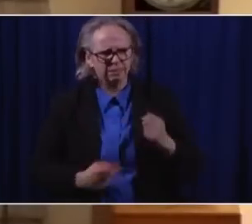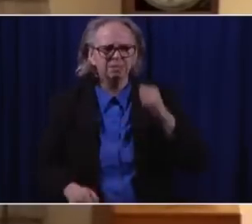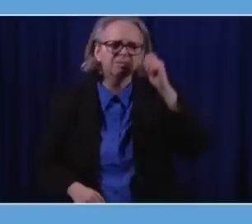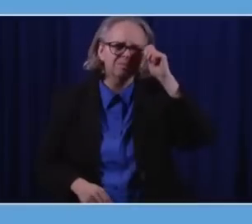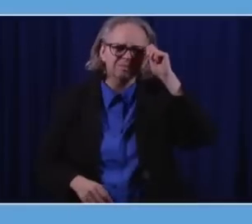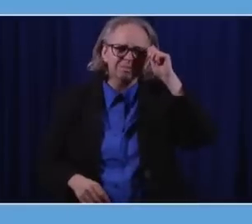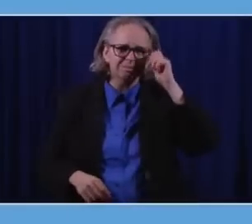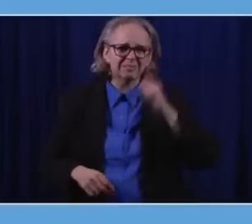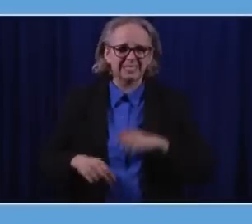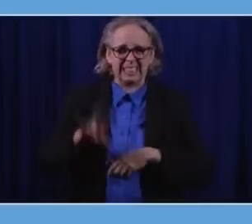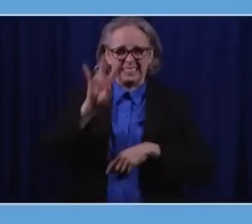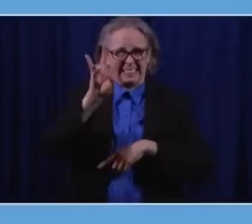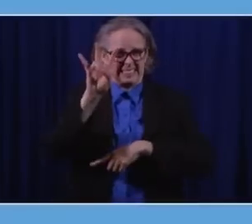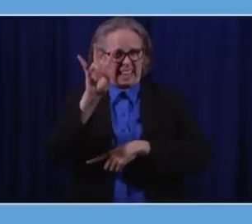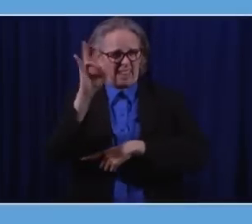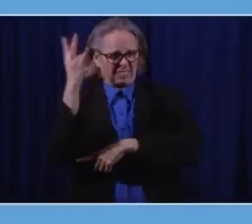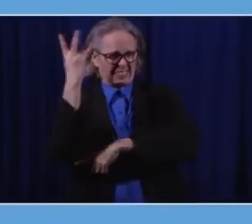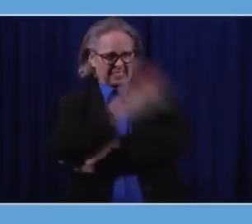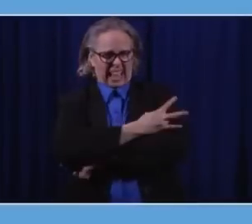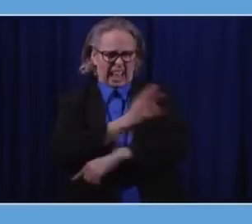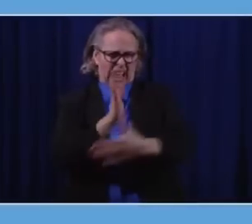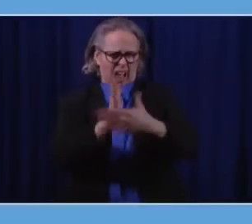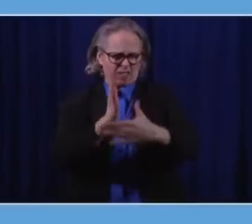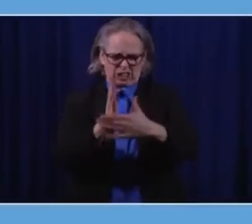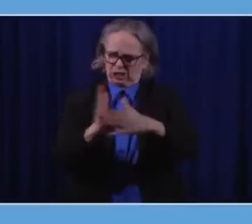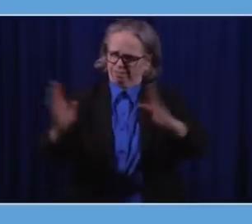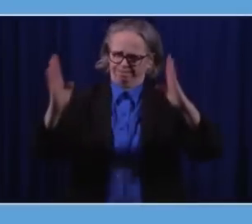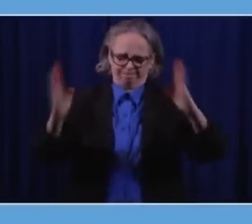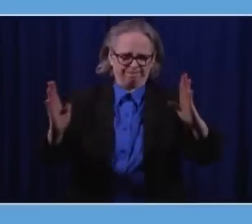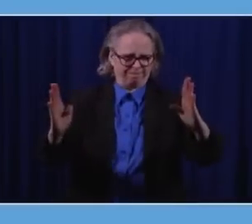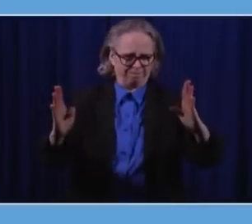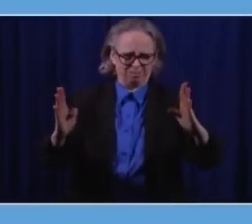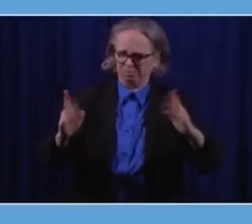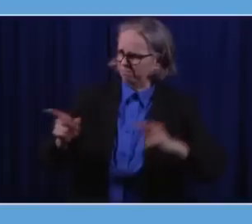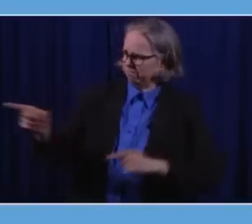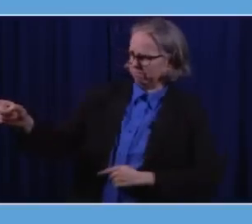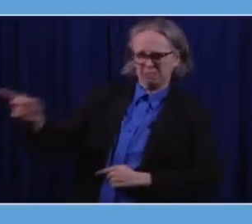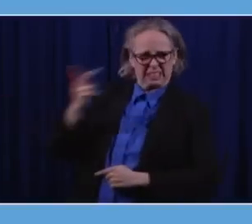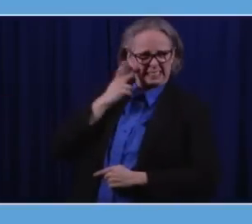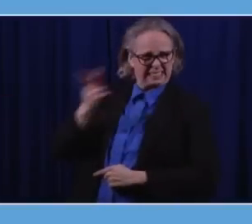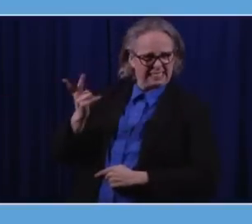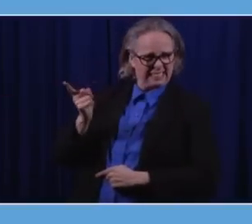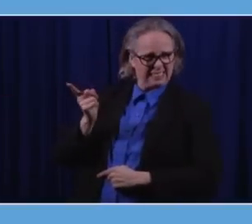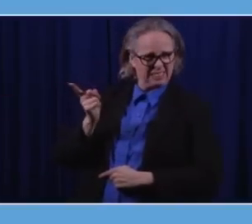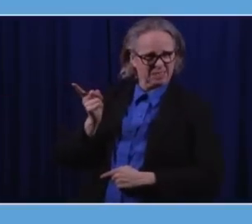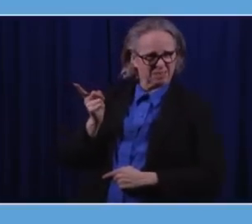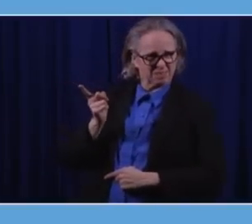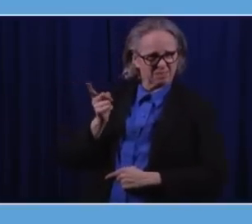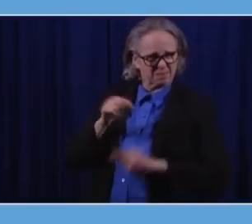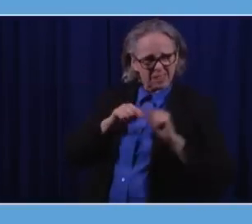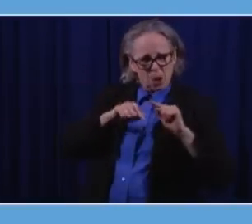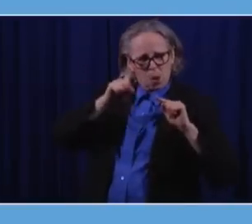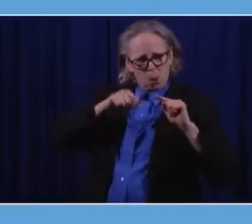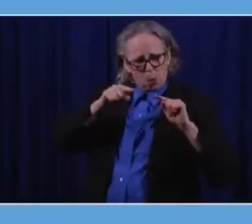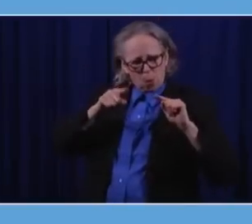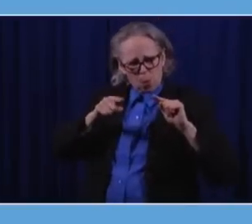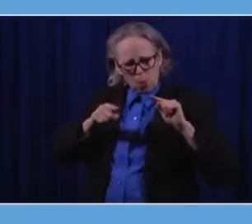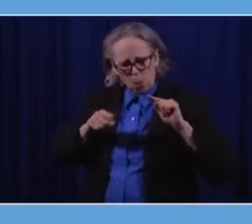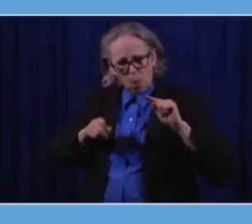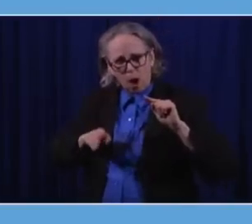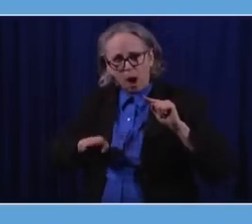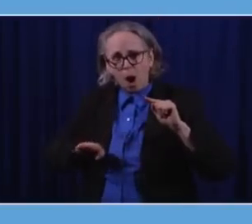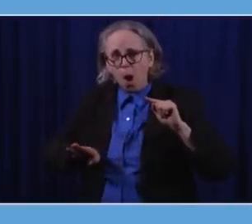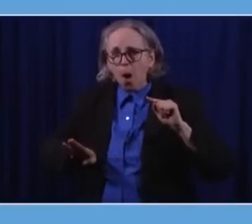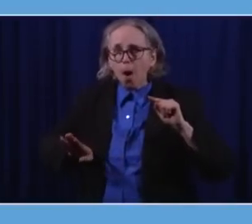moving average to provide a clear picture of the general trend. You can see that the number of people presenting to the emergency room has shot up